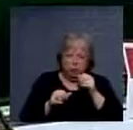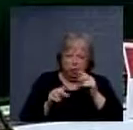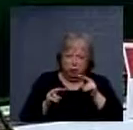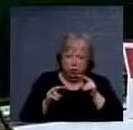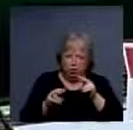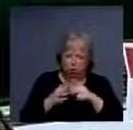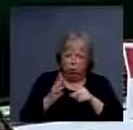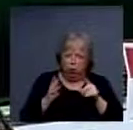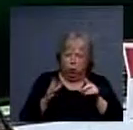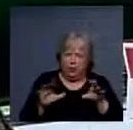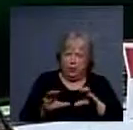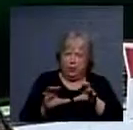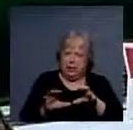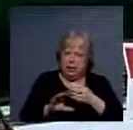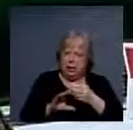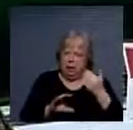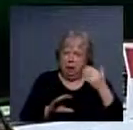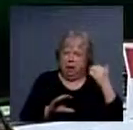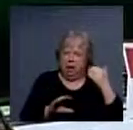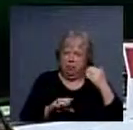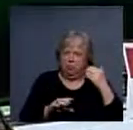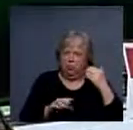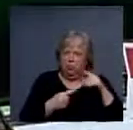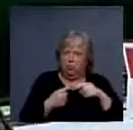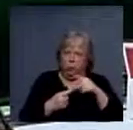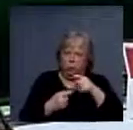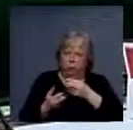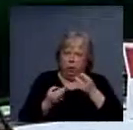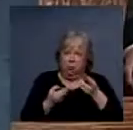you recommended this?